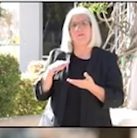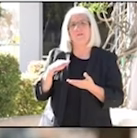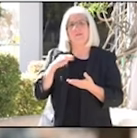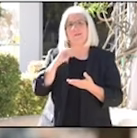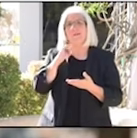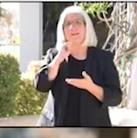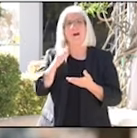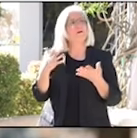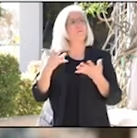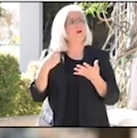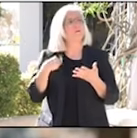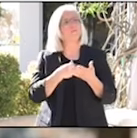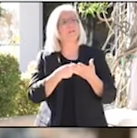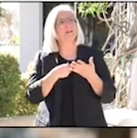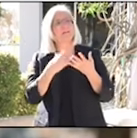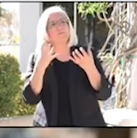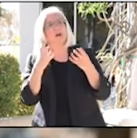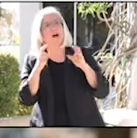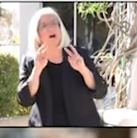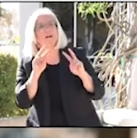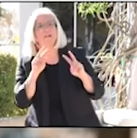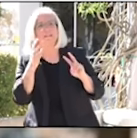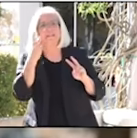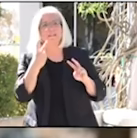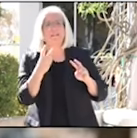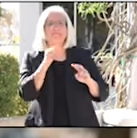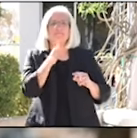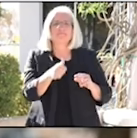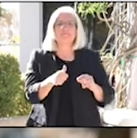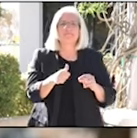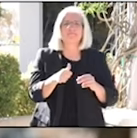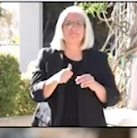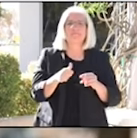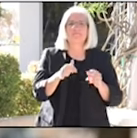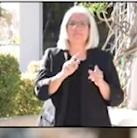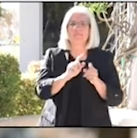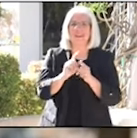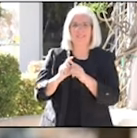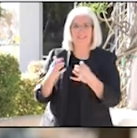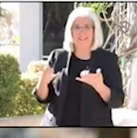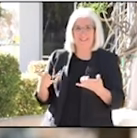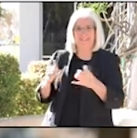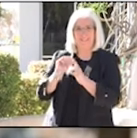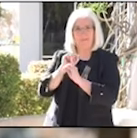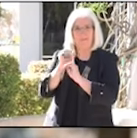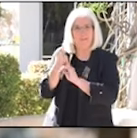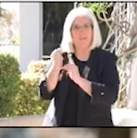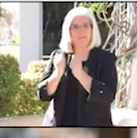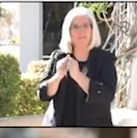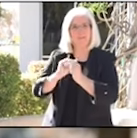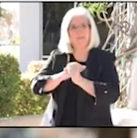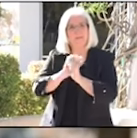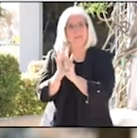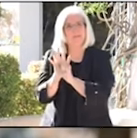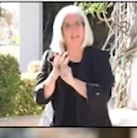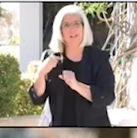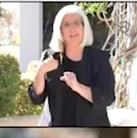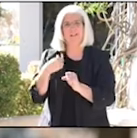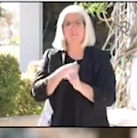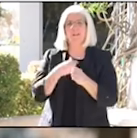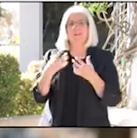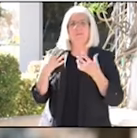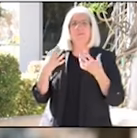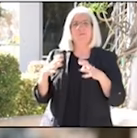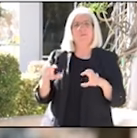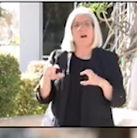hear, nor is this situation one that any of us would like to be in. But nevertheless,